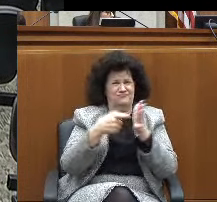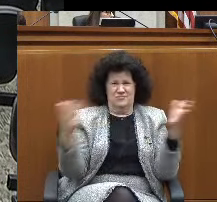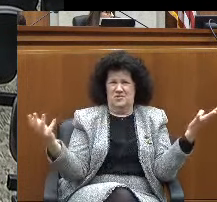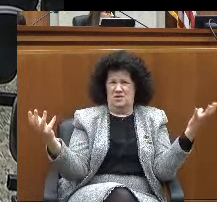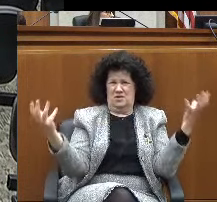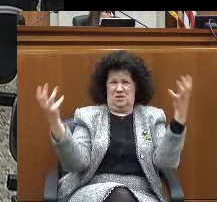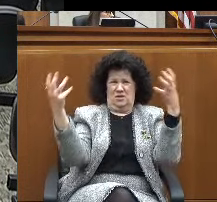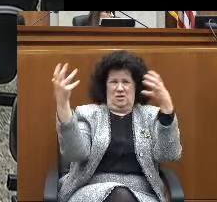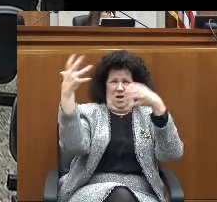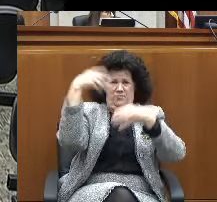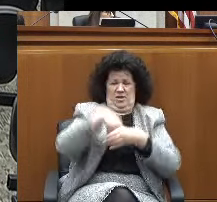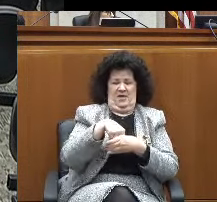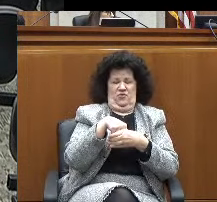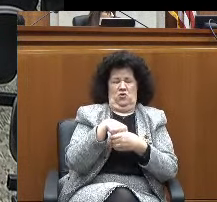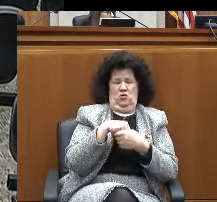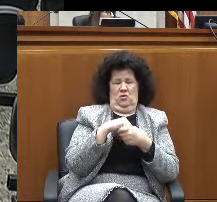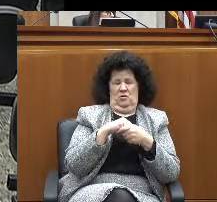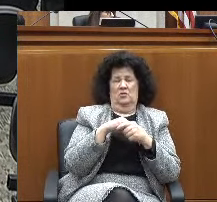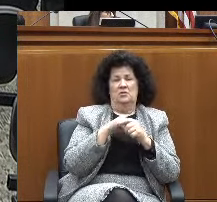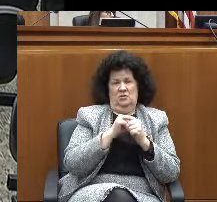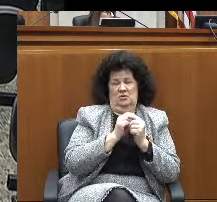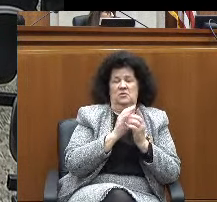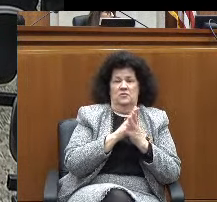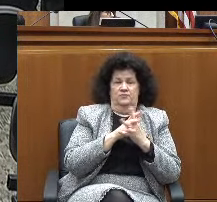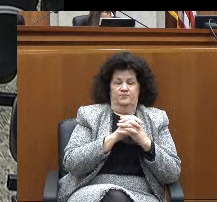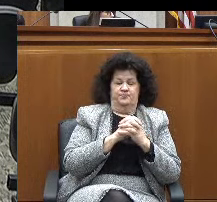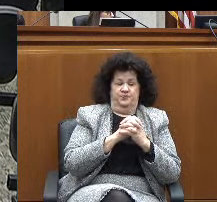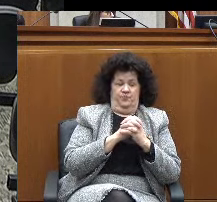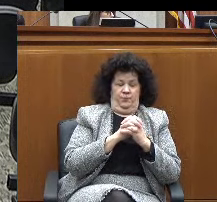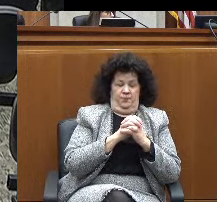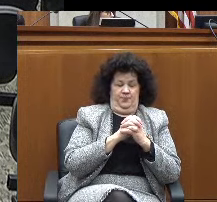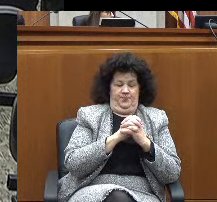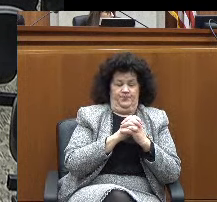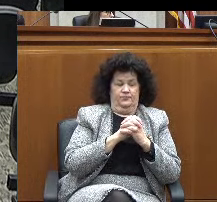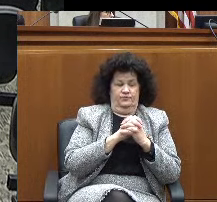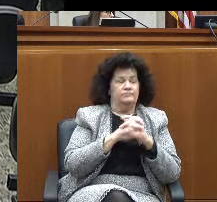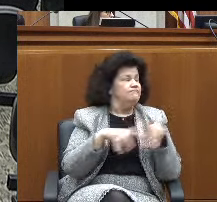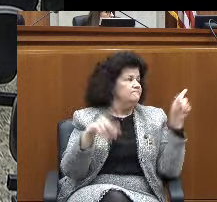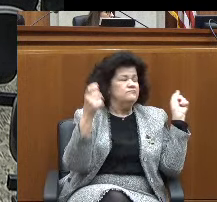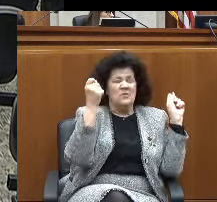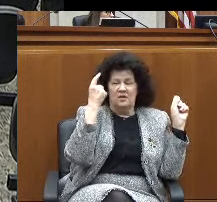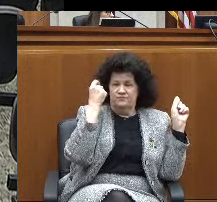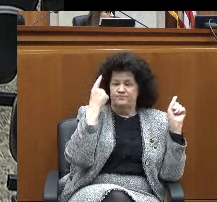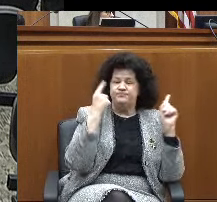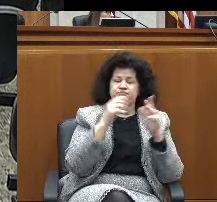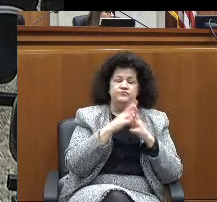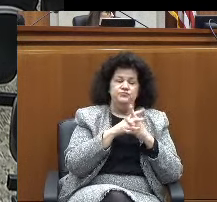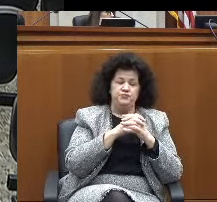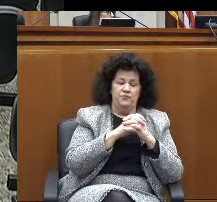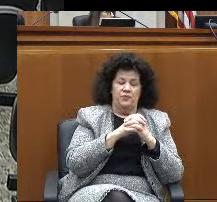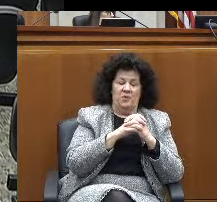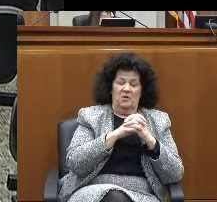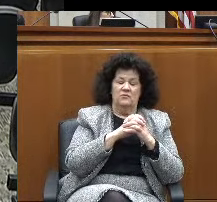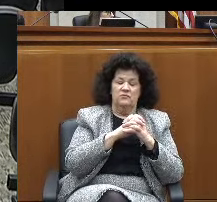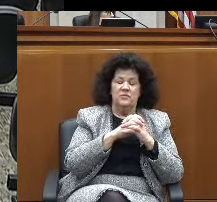just Commissioner Reed, but her certainly being a part of that. I get that, and I don't want to limit the conversation just